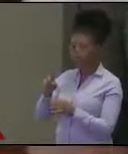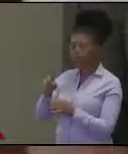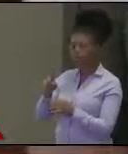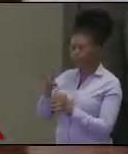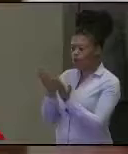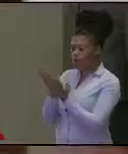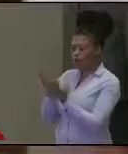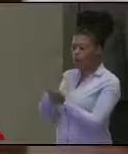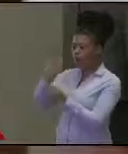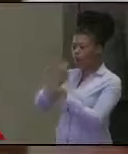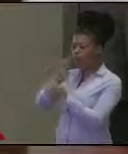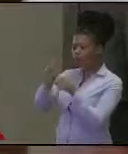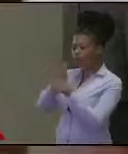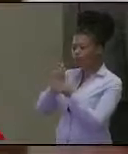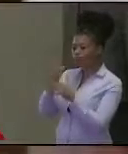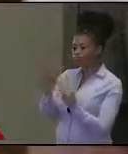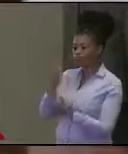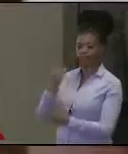elokishini.